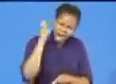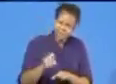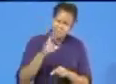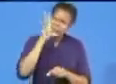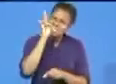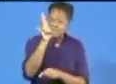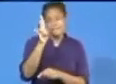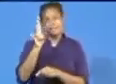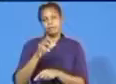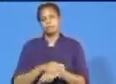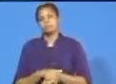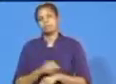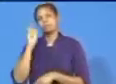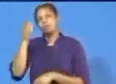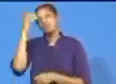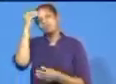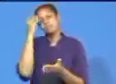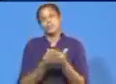seven.